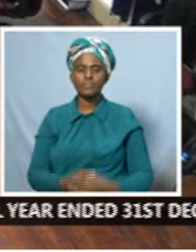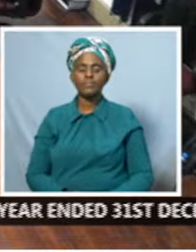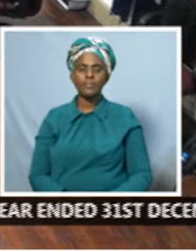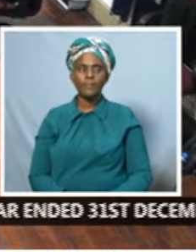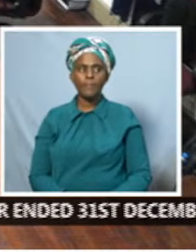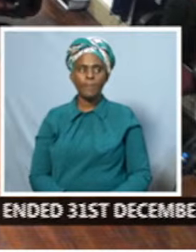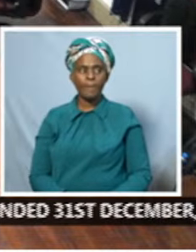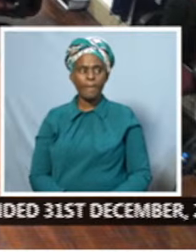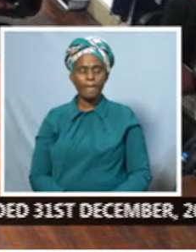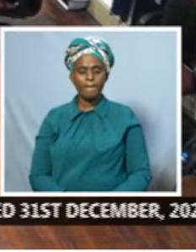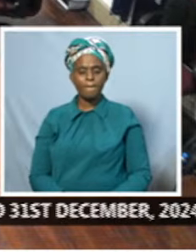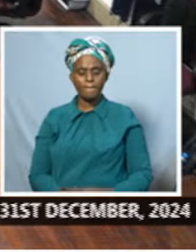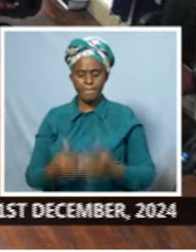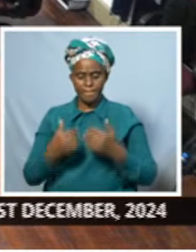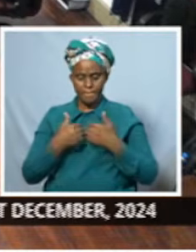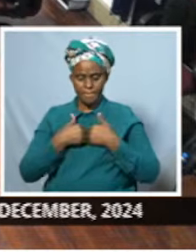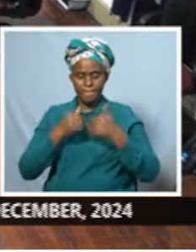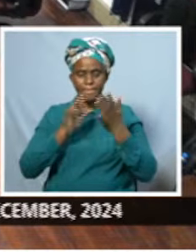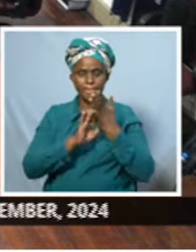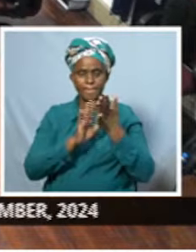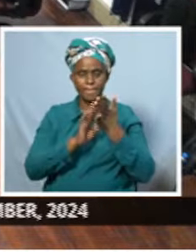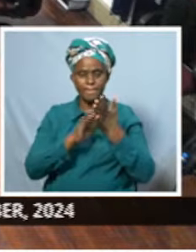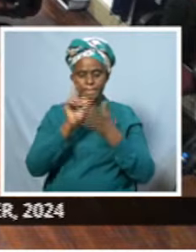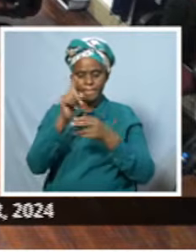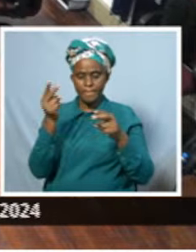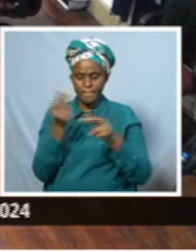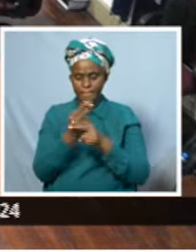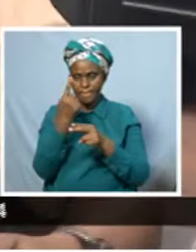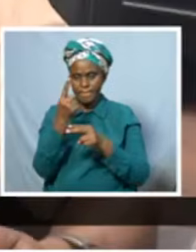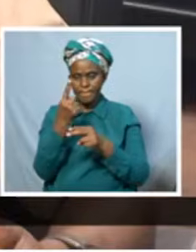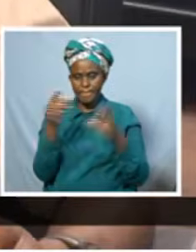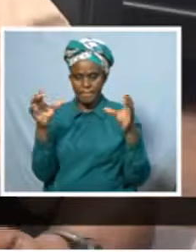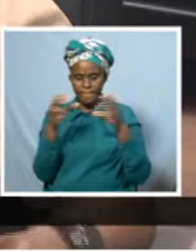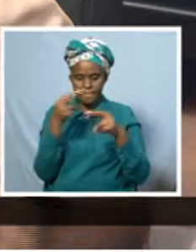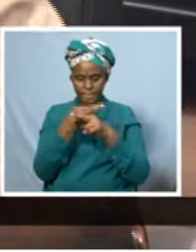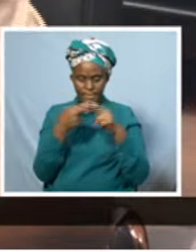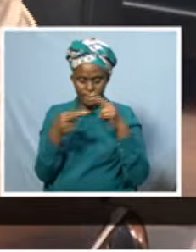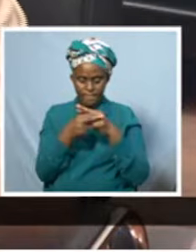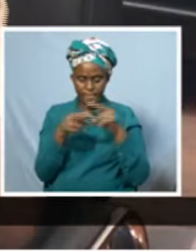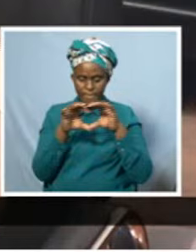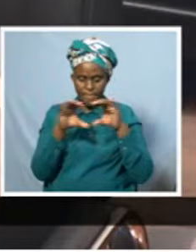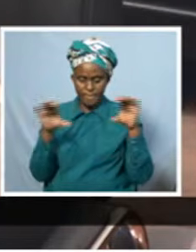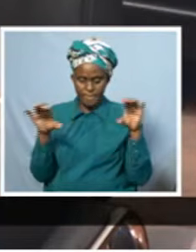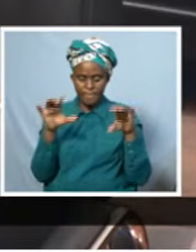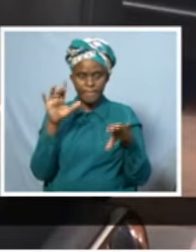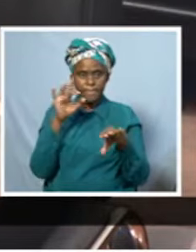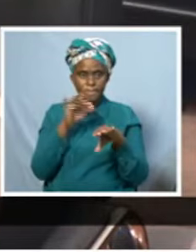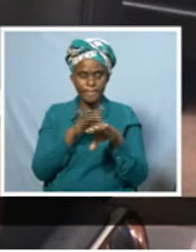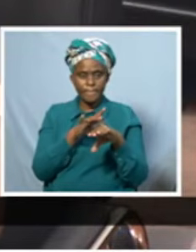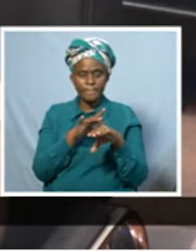is a school construction 1x2 classroom block at